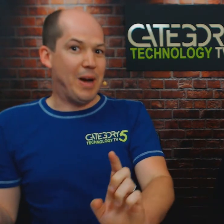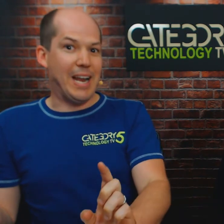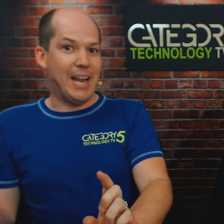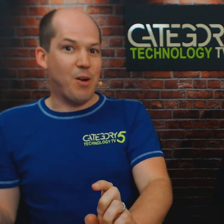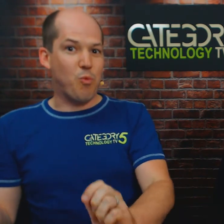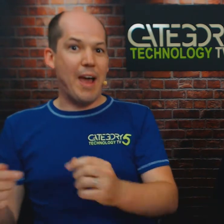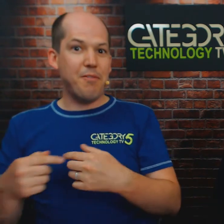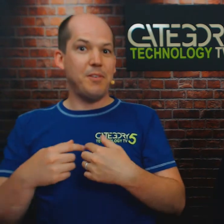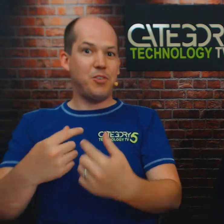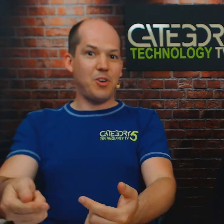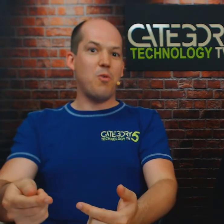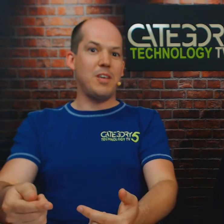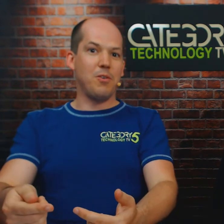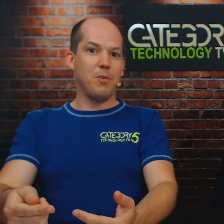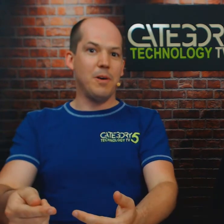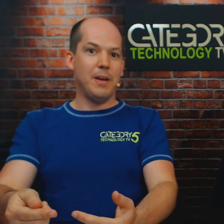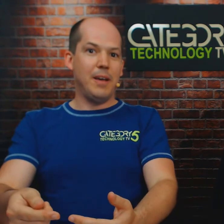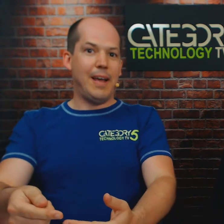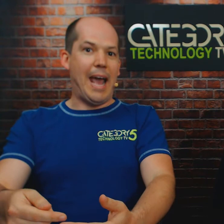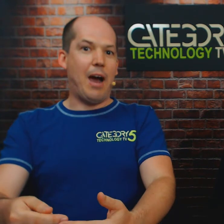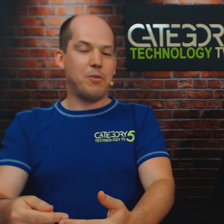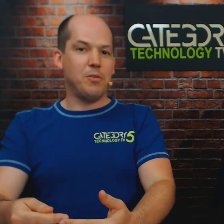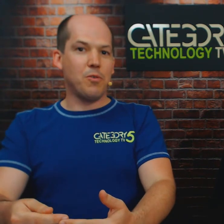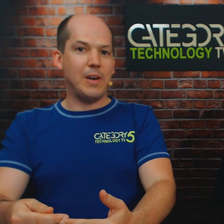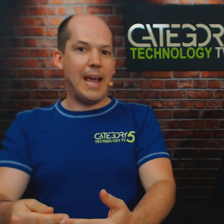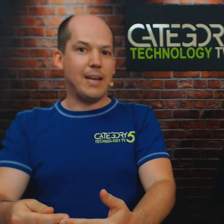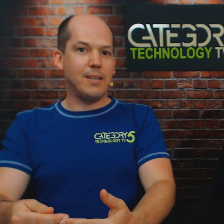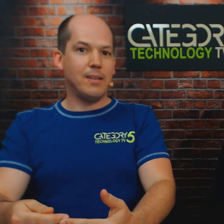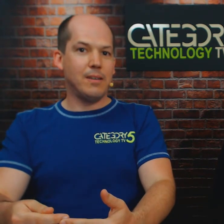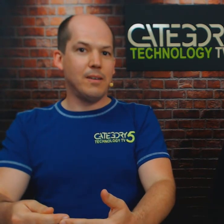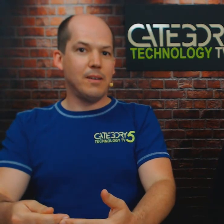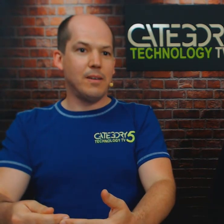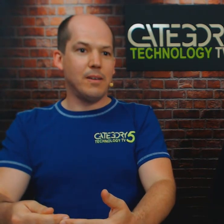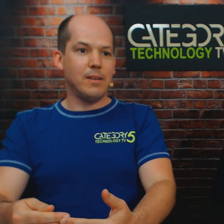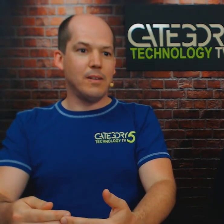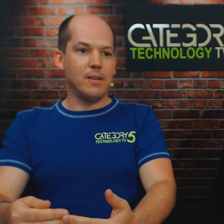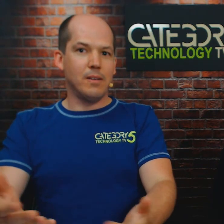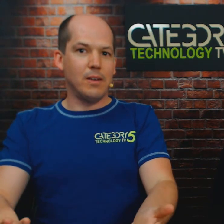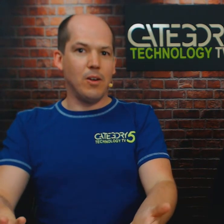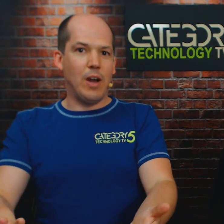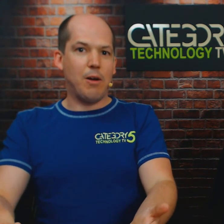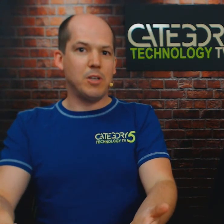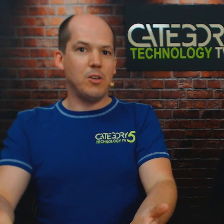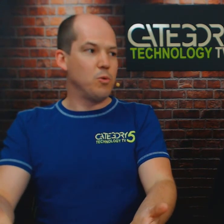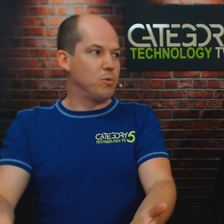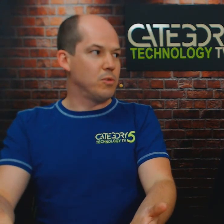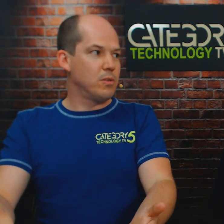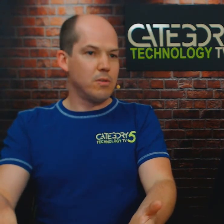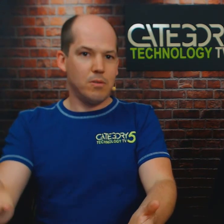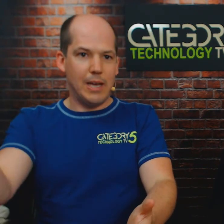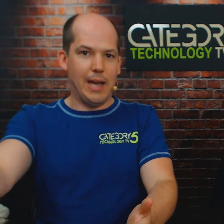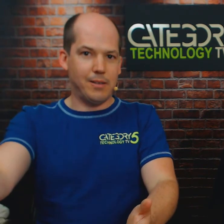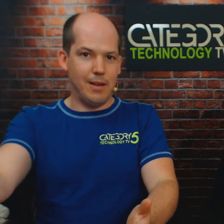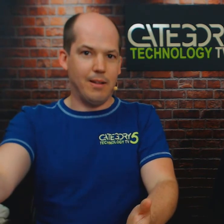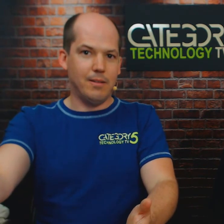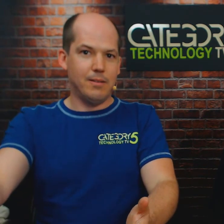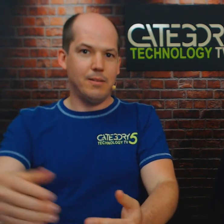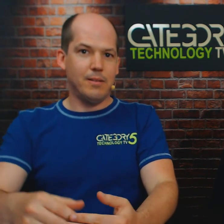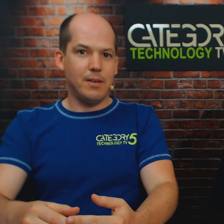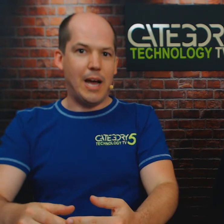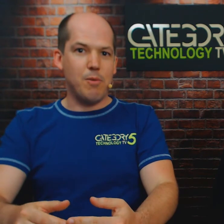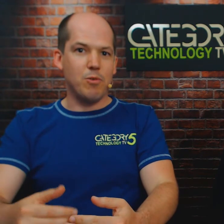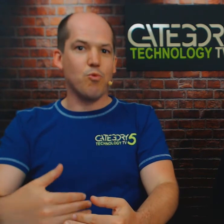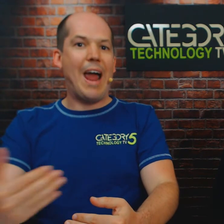But rather than show you how to create or how to use Excel,